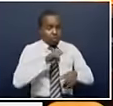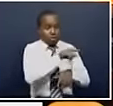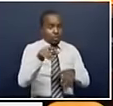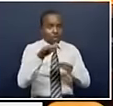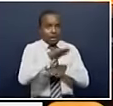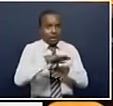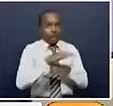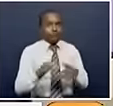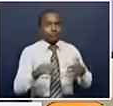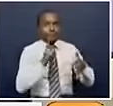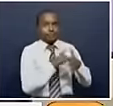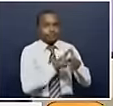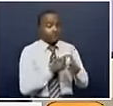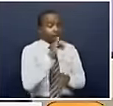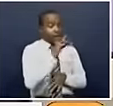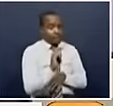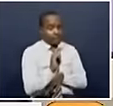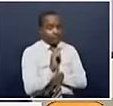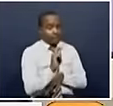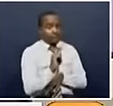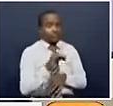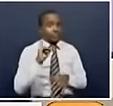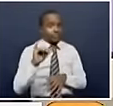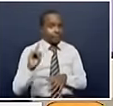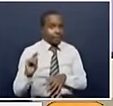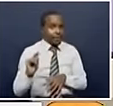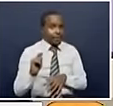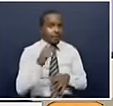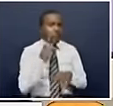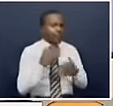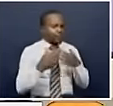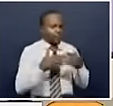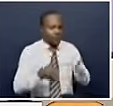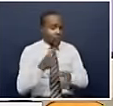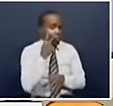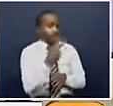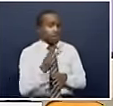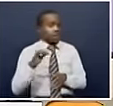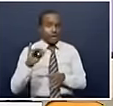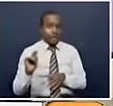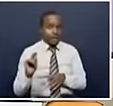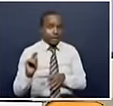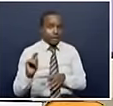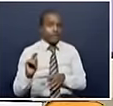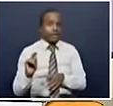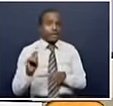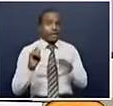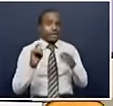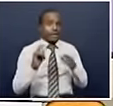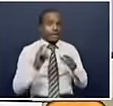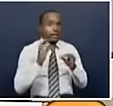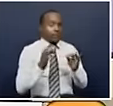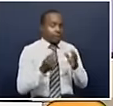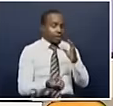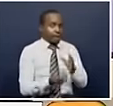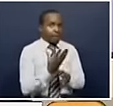looking at IT. We are saying, whichever way you look at it, IT is an enabler. If we therefore come up with,